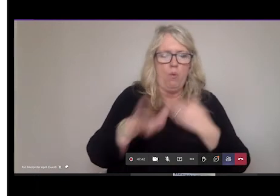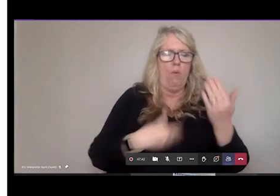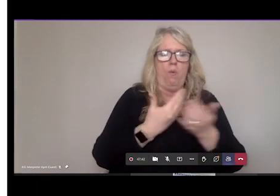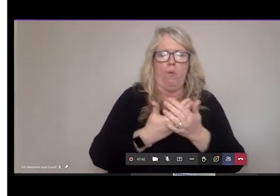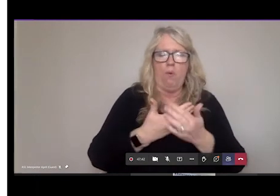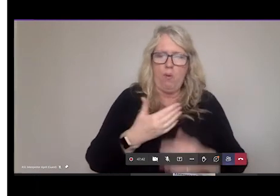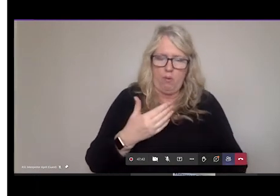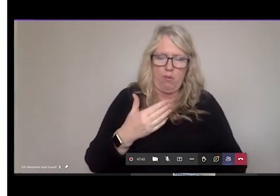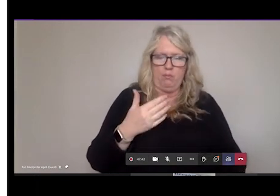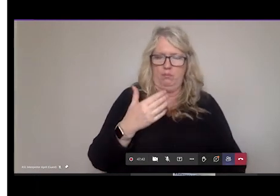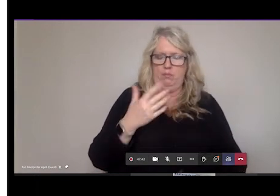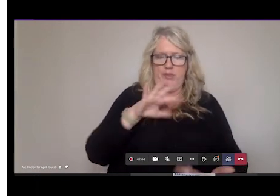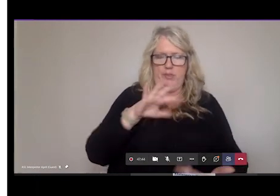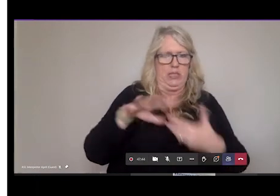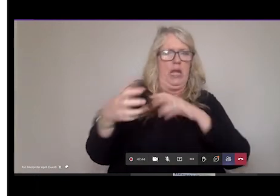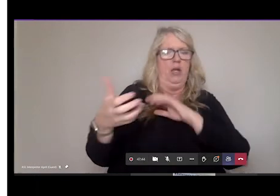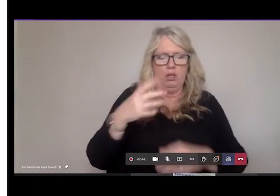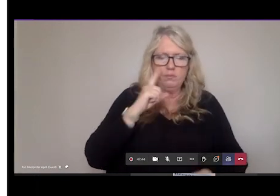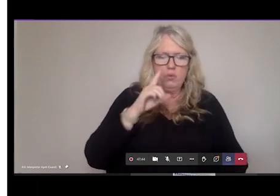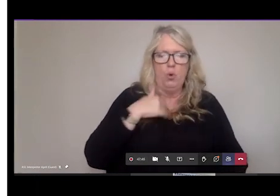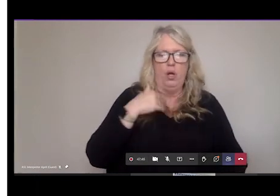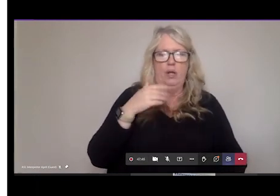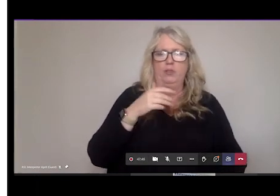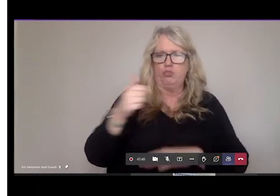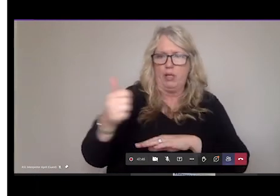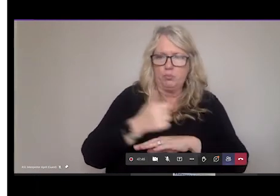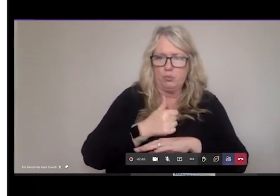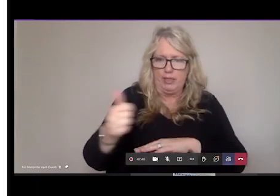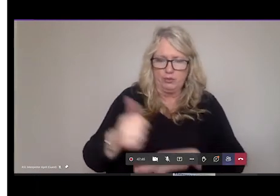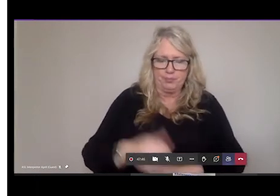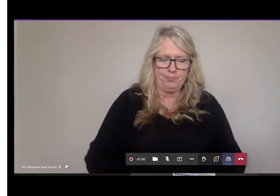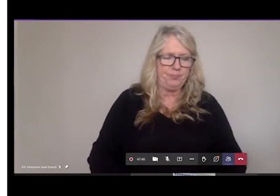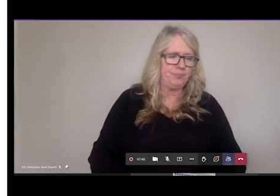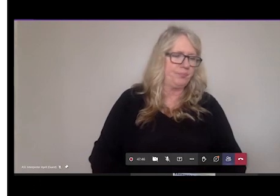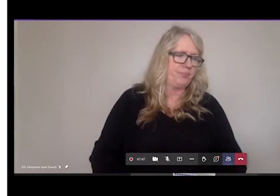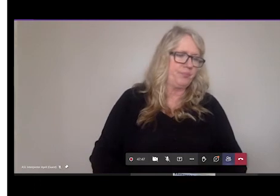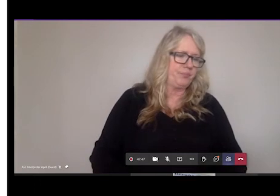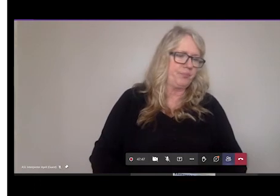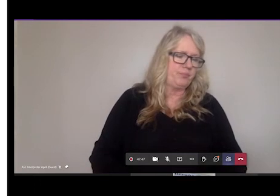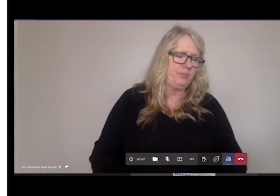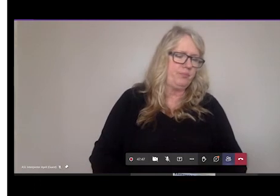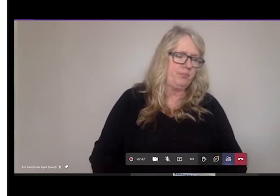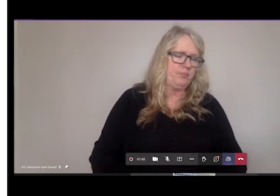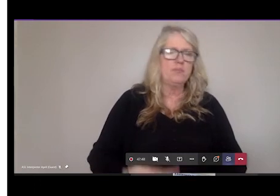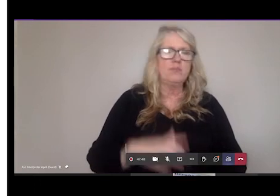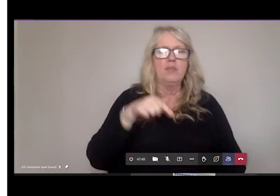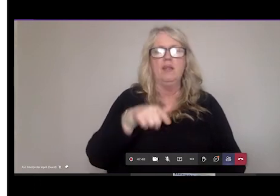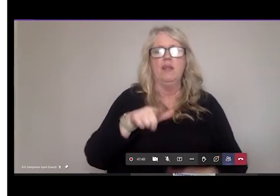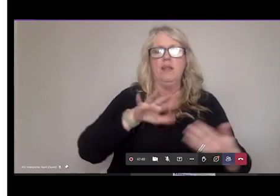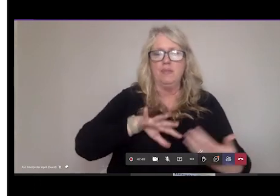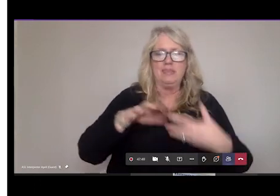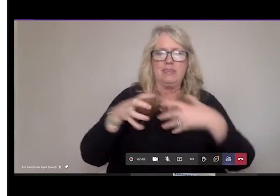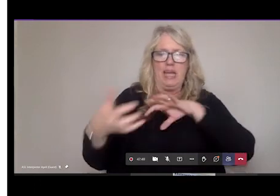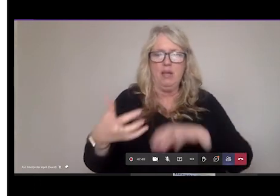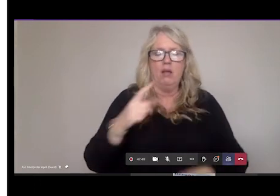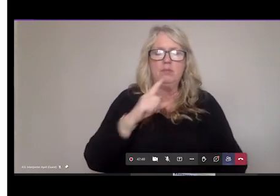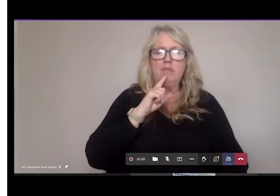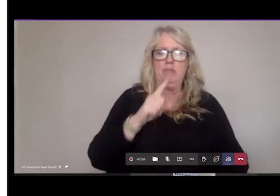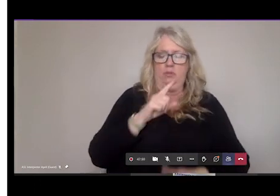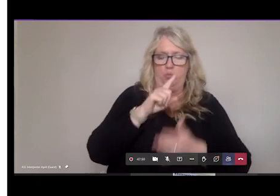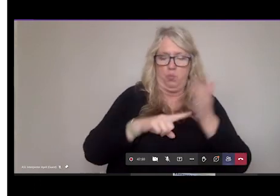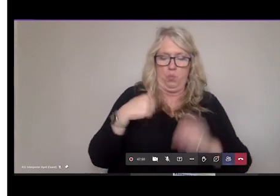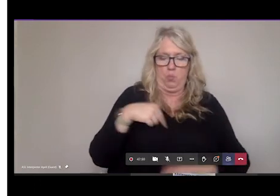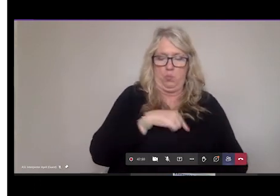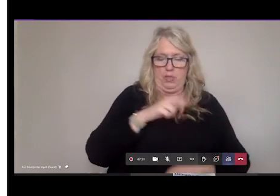to navigate all of this chaos of transportation. And this foundation, this